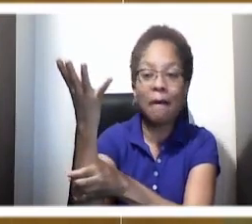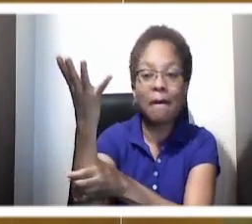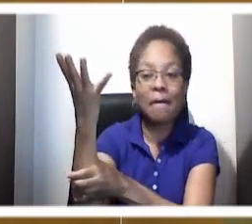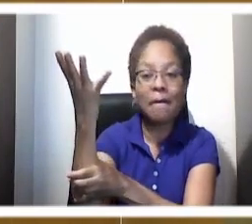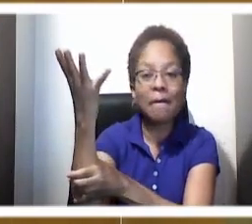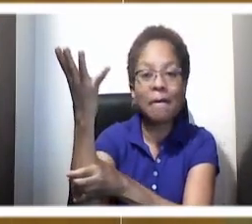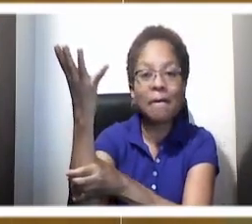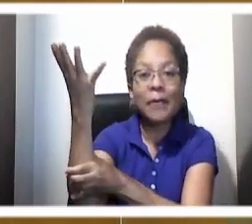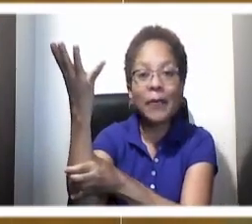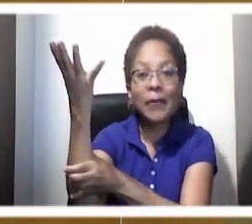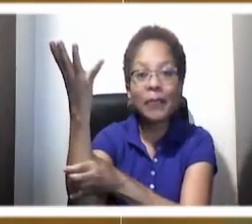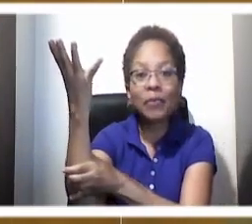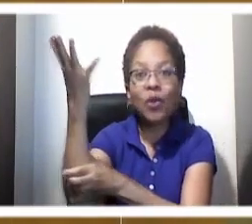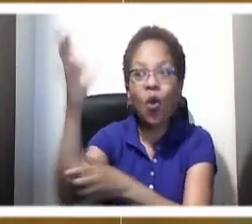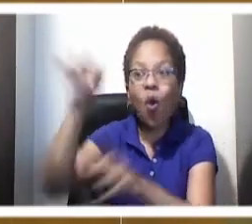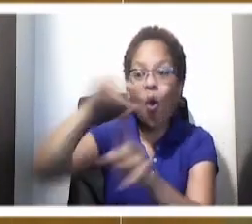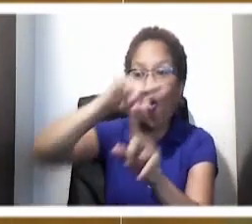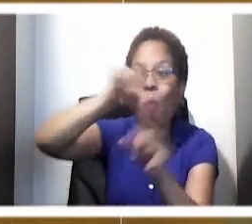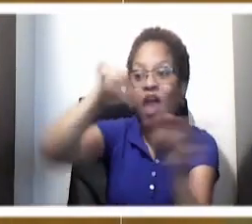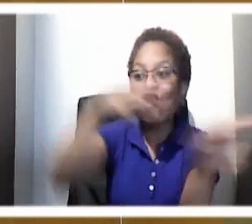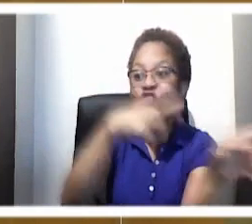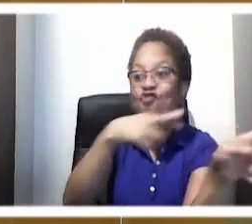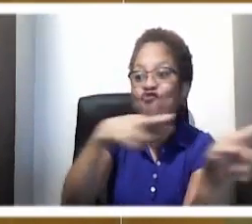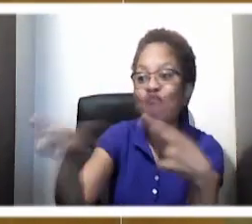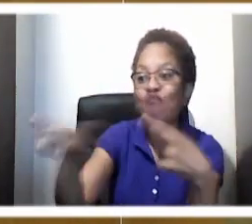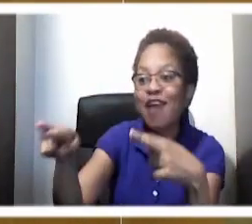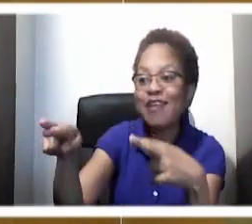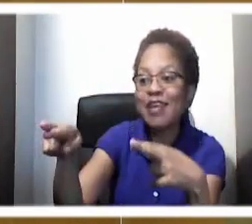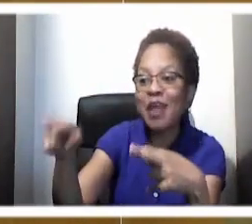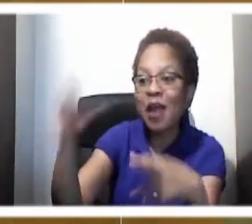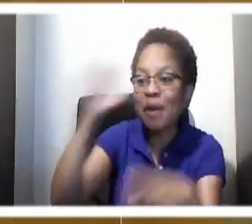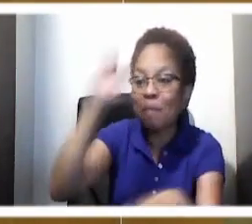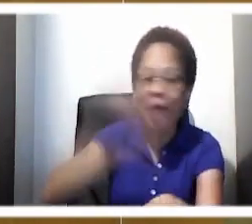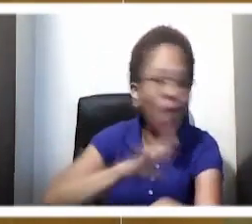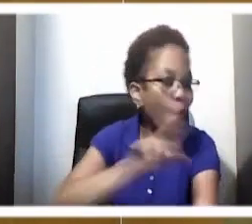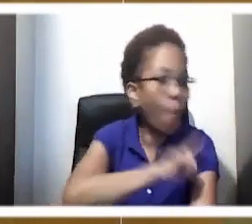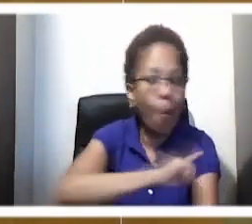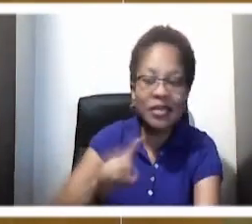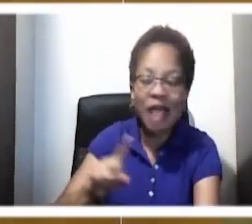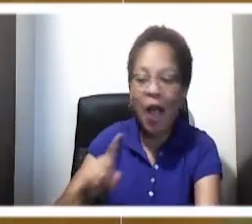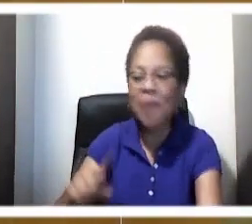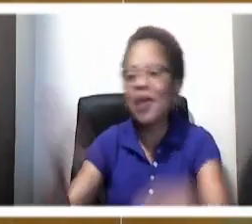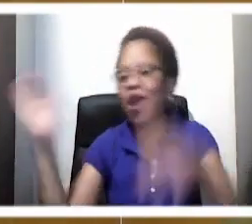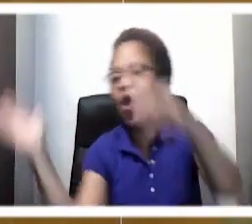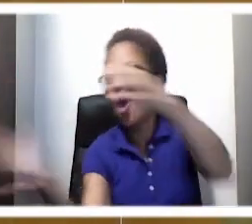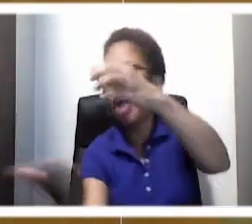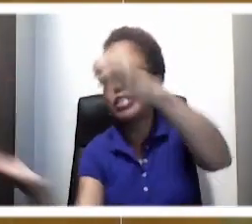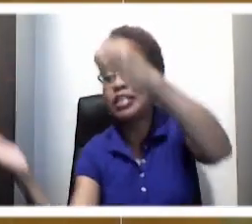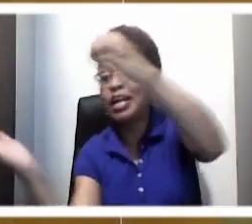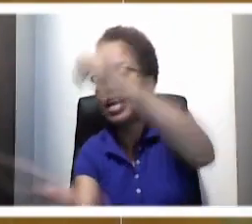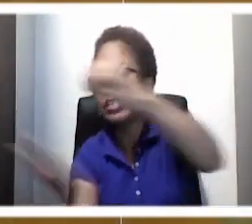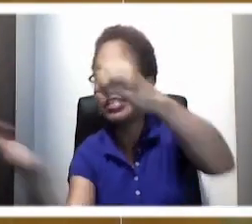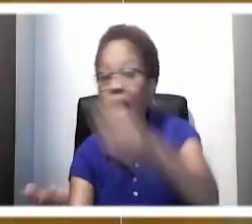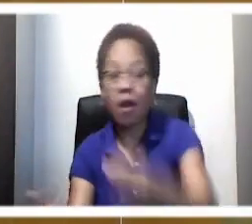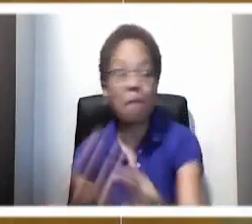And when the crop is ready, he loses no time. He starts to reap because the harvest has